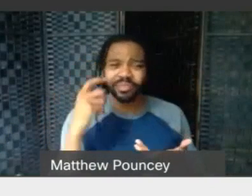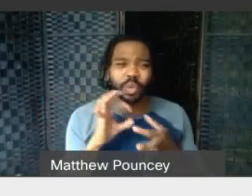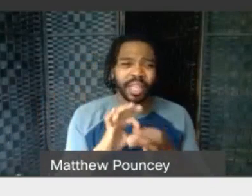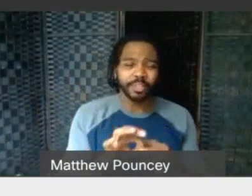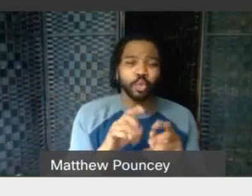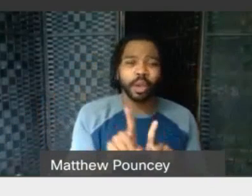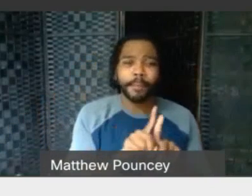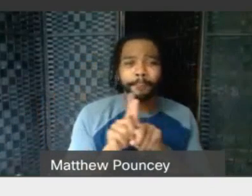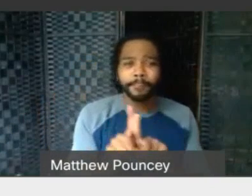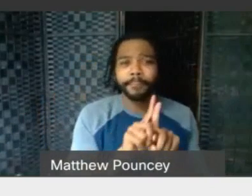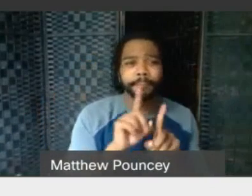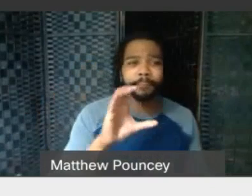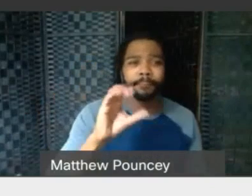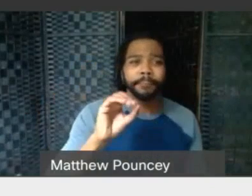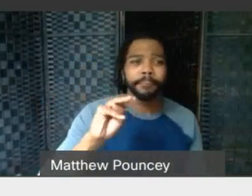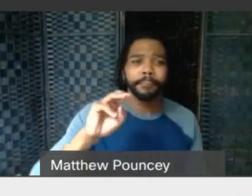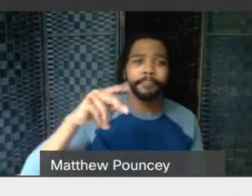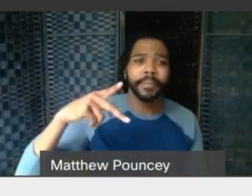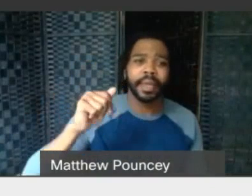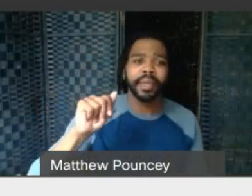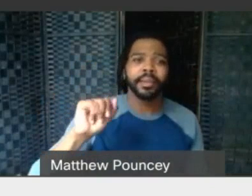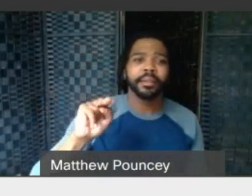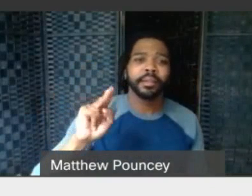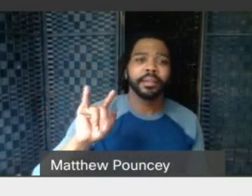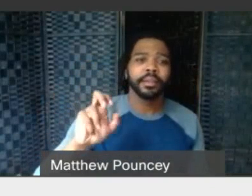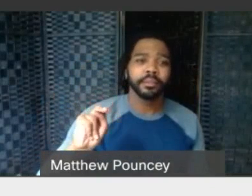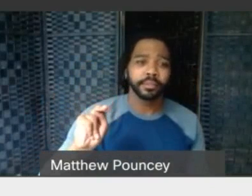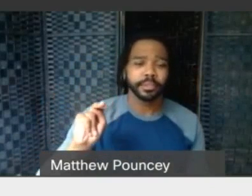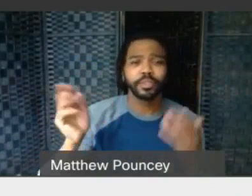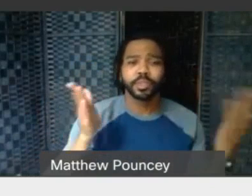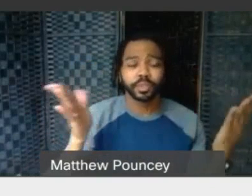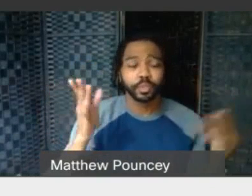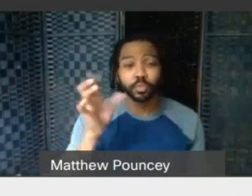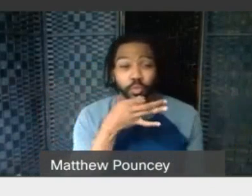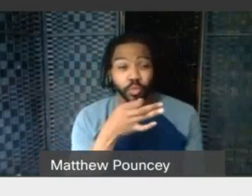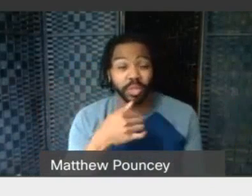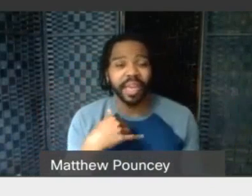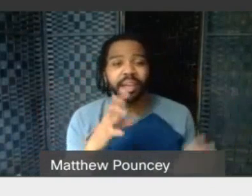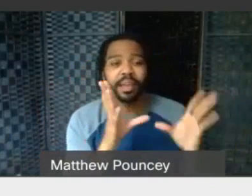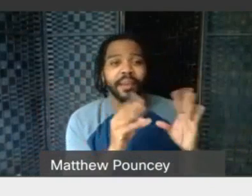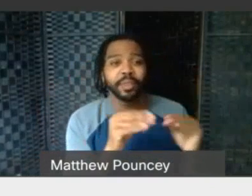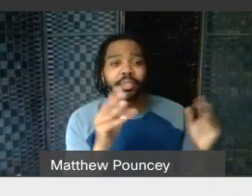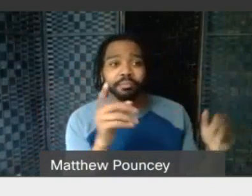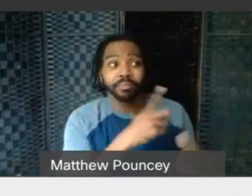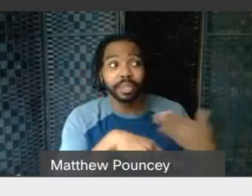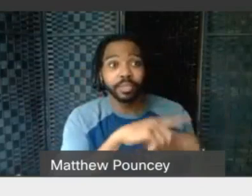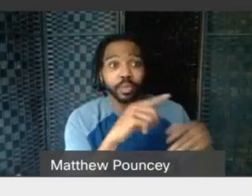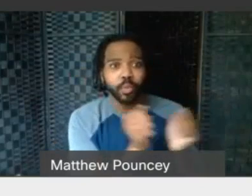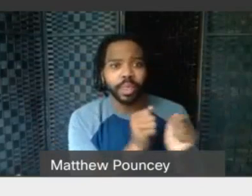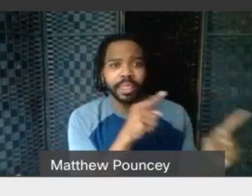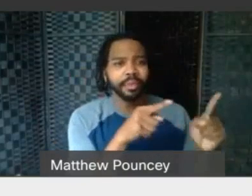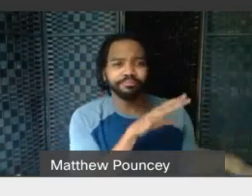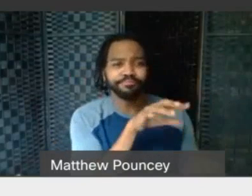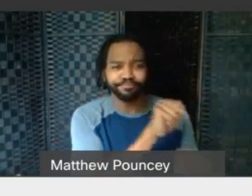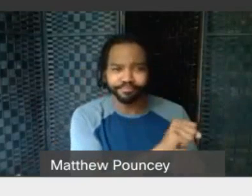companion services. And we have a conference call scheduled with them next week, I think it is, to try